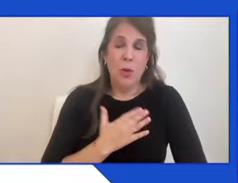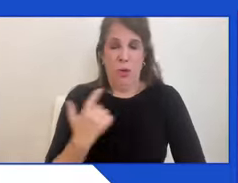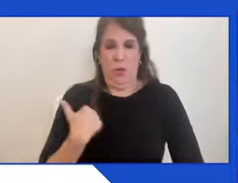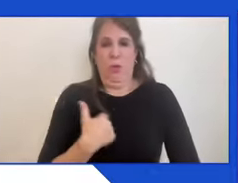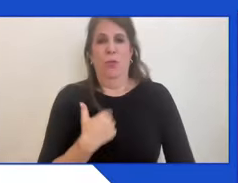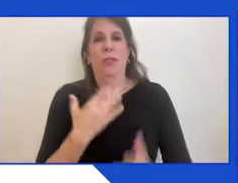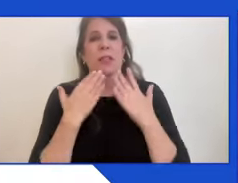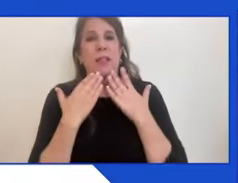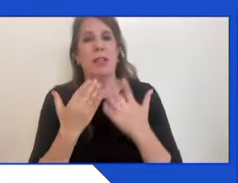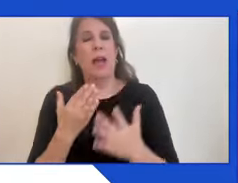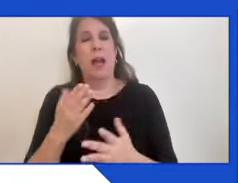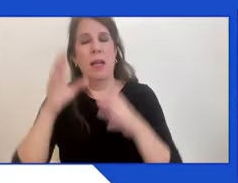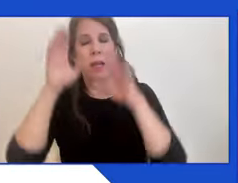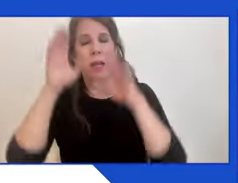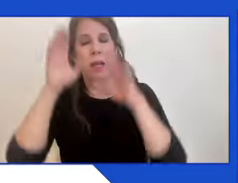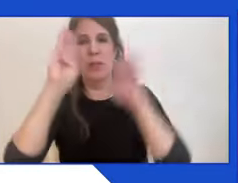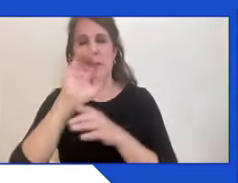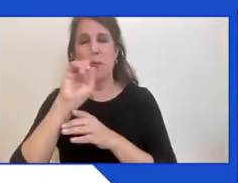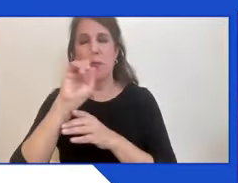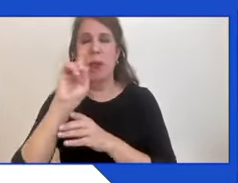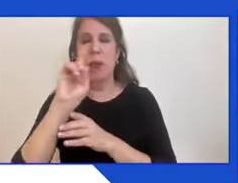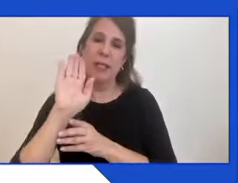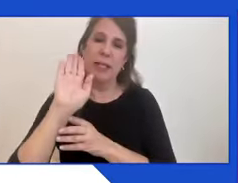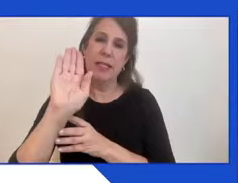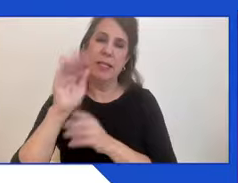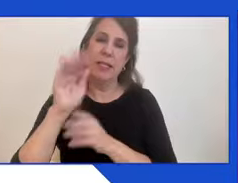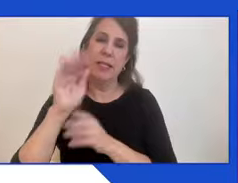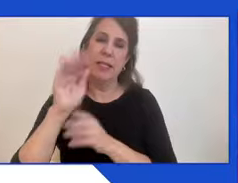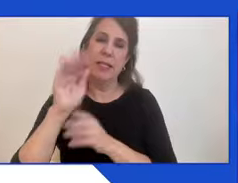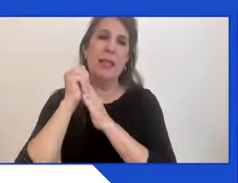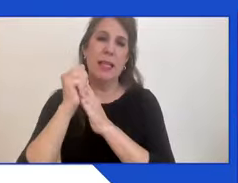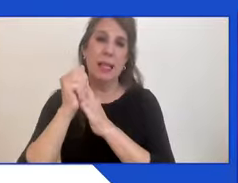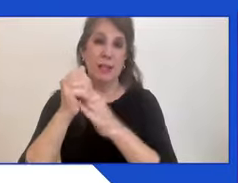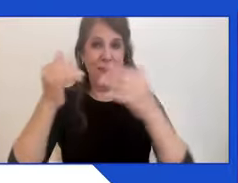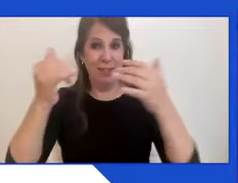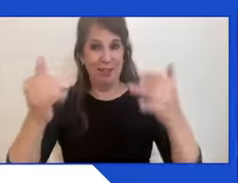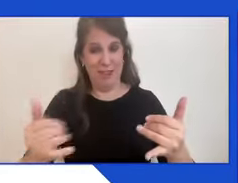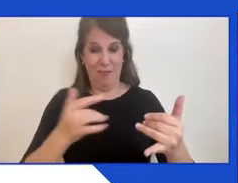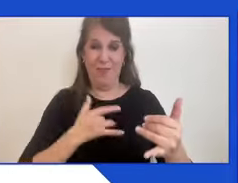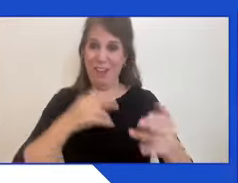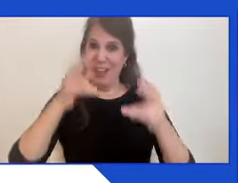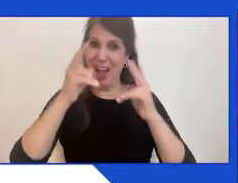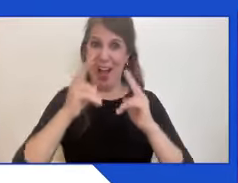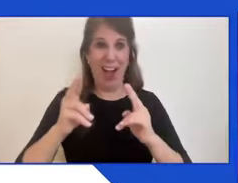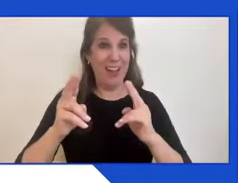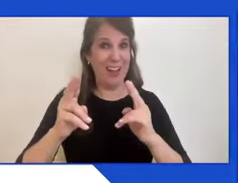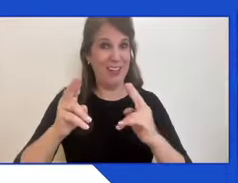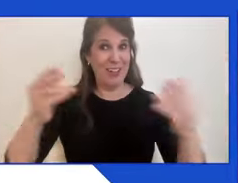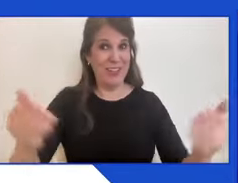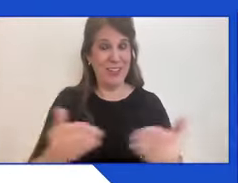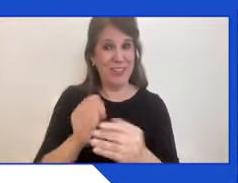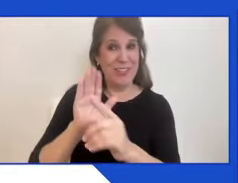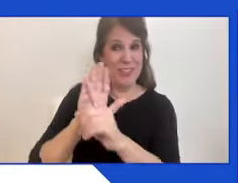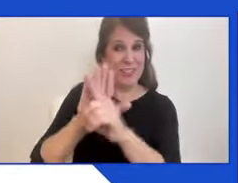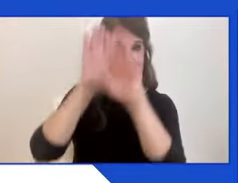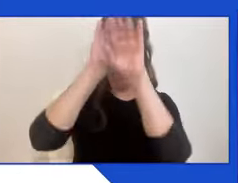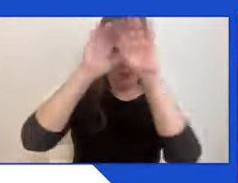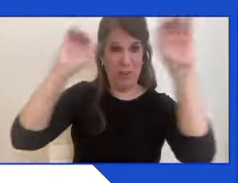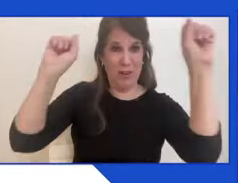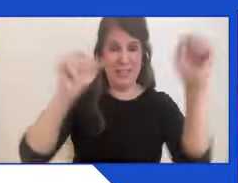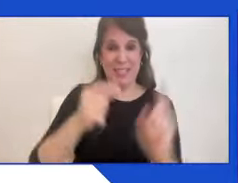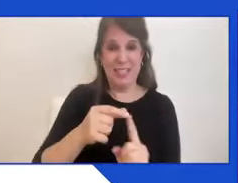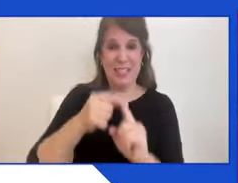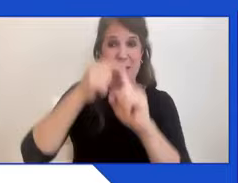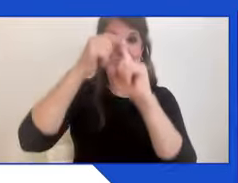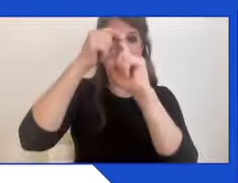leadership. And now I am honored to introduce his special envoy to monitor